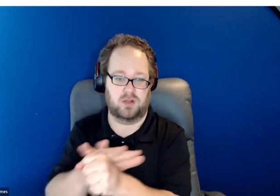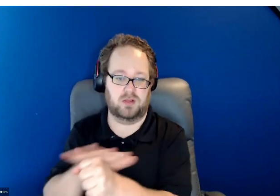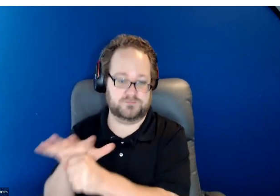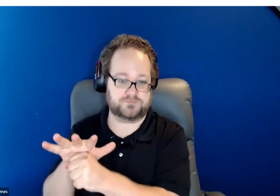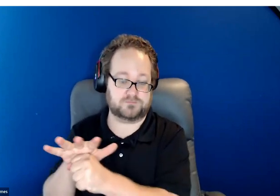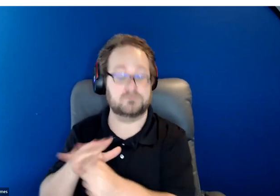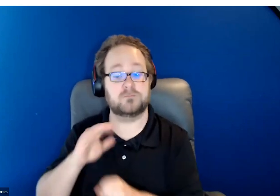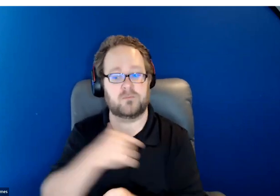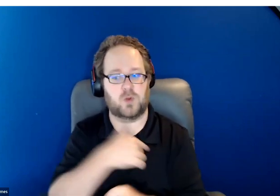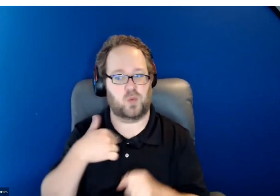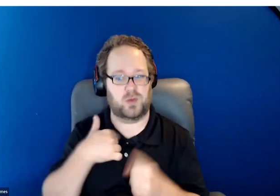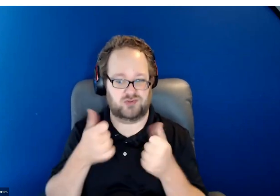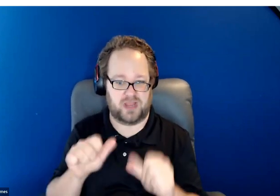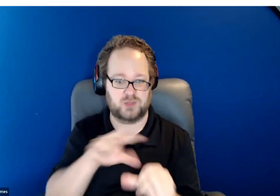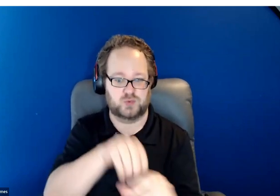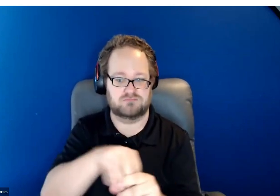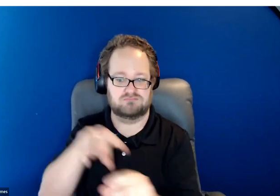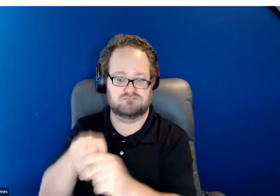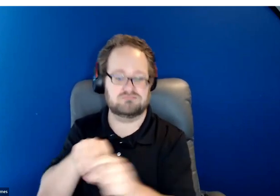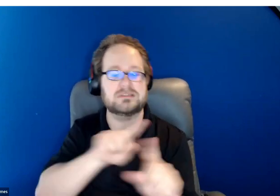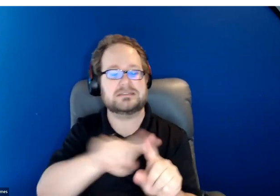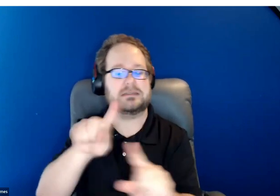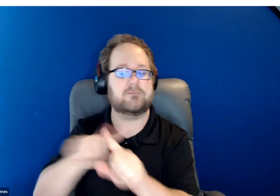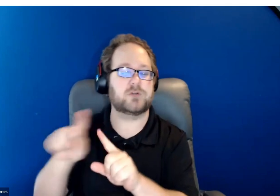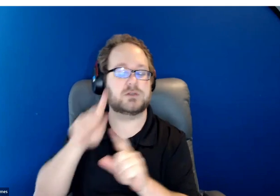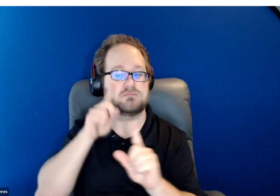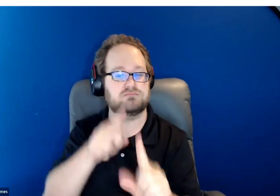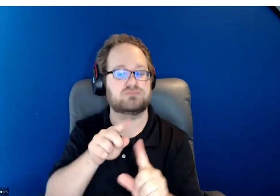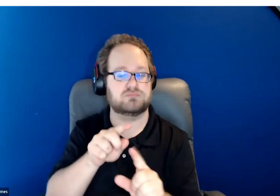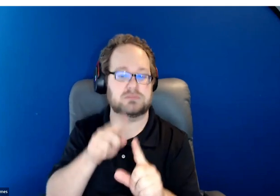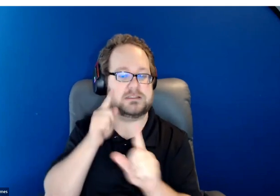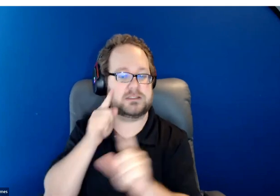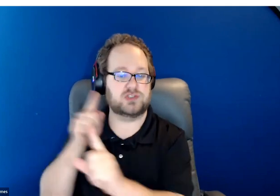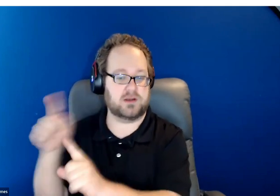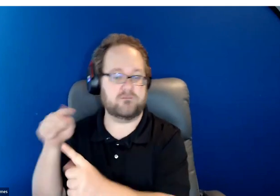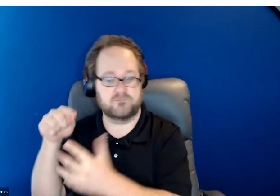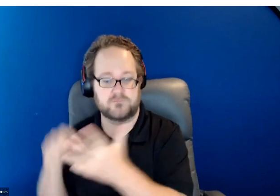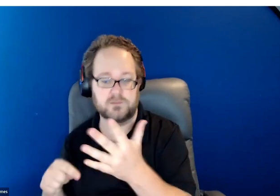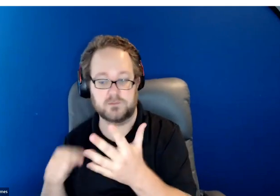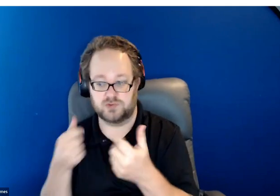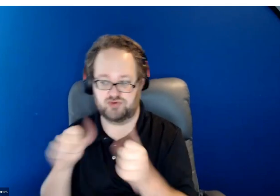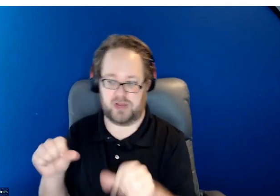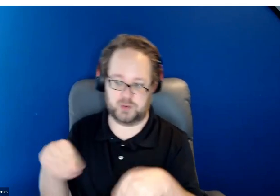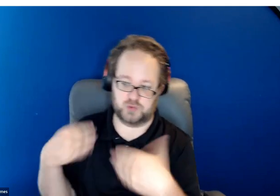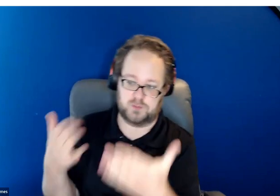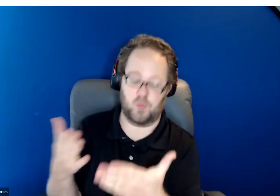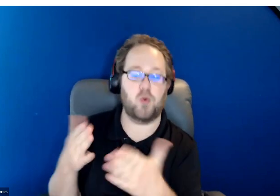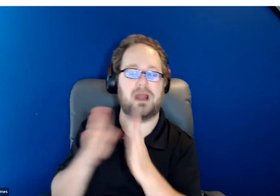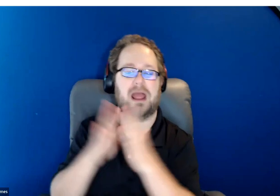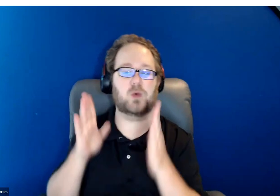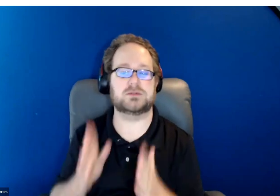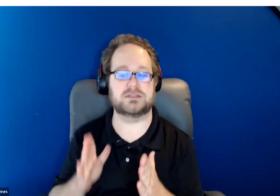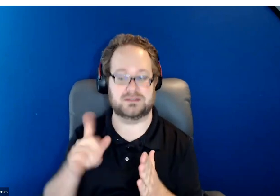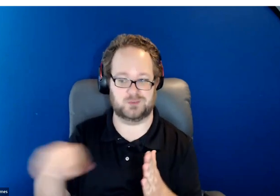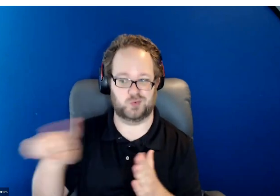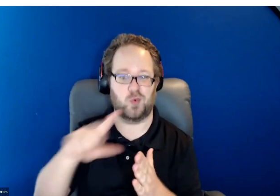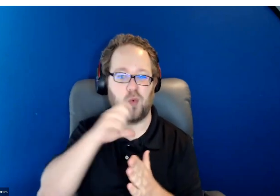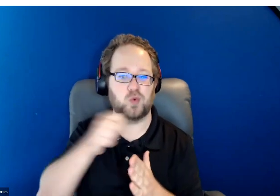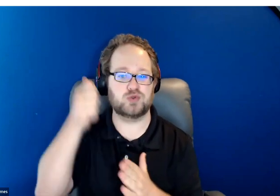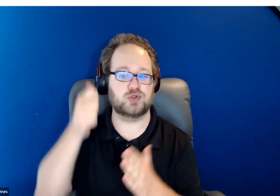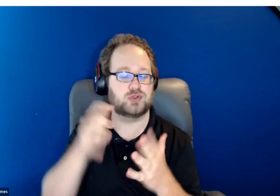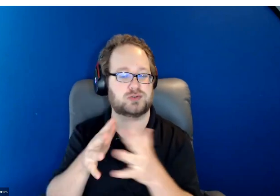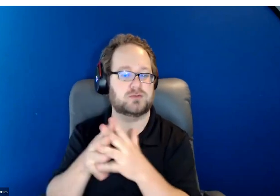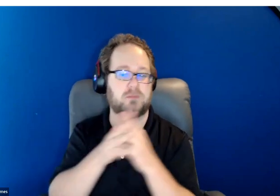to further progress on affordable housing with direct benefit to older adults. For example, HUD's Pathways to